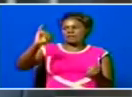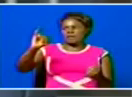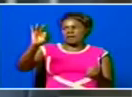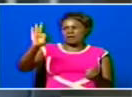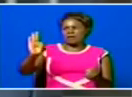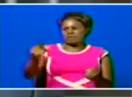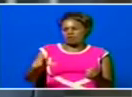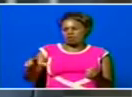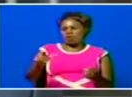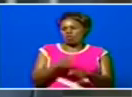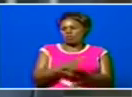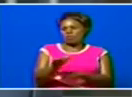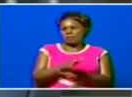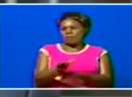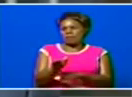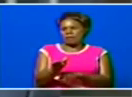the local branch